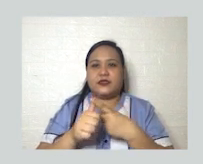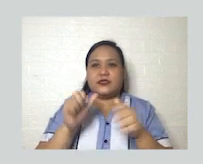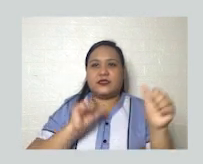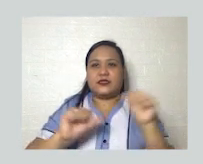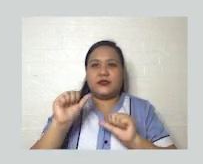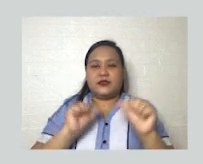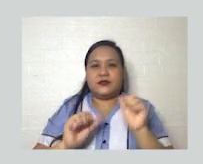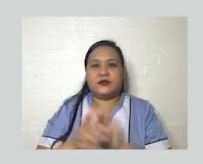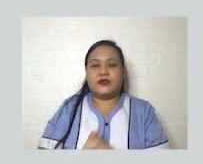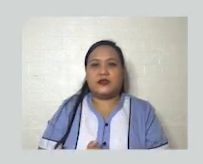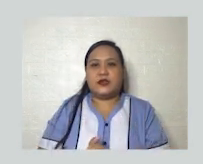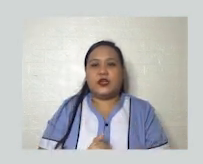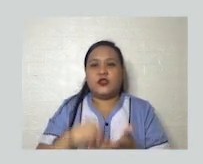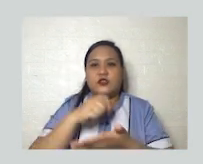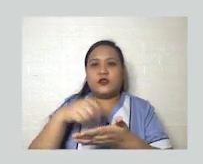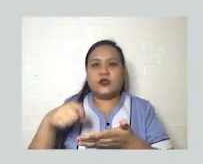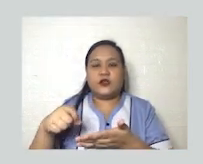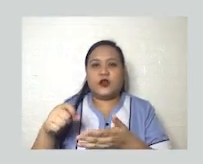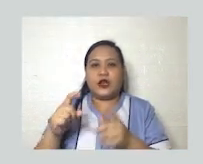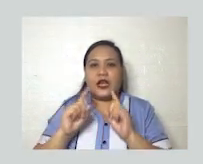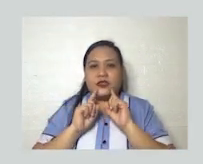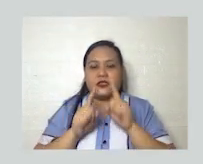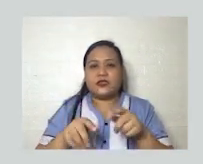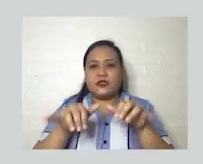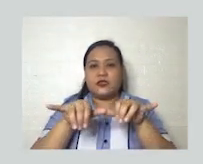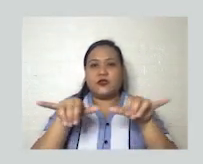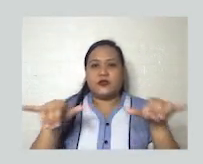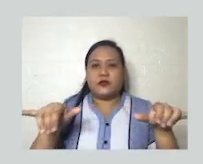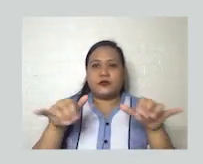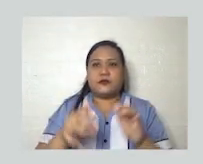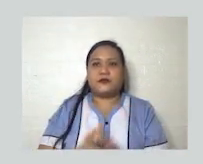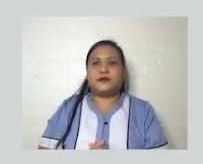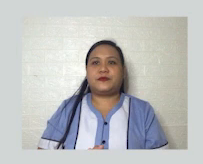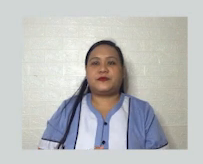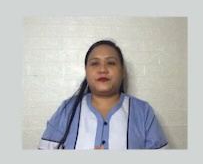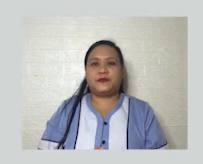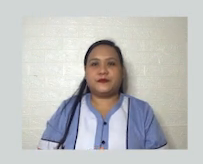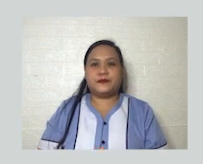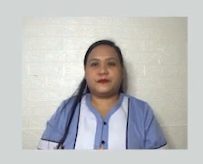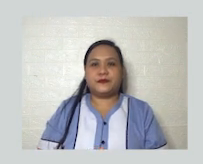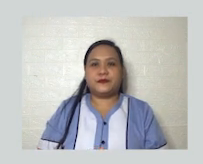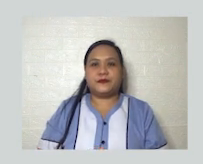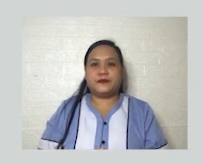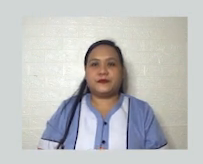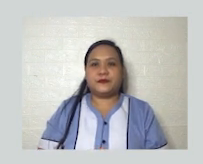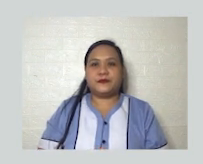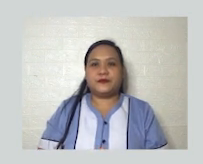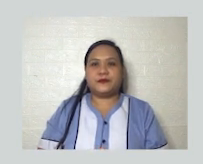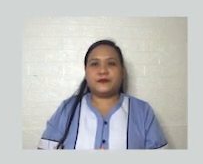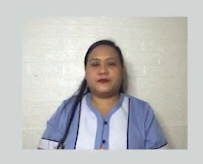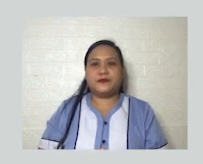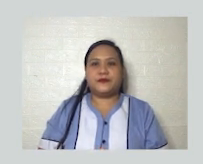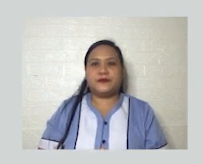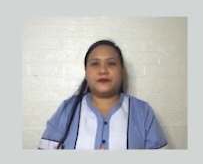Let us start the first activity. You can write your answers in the comment section.